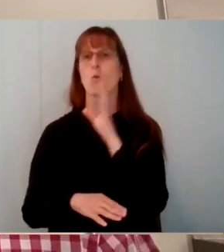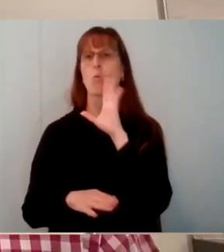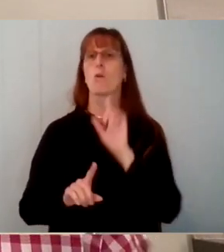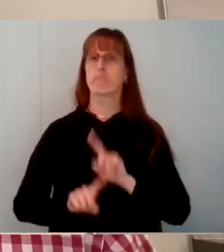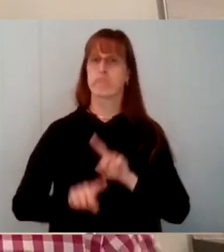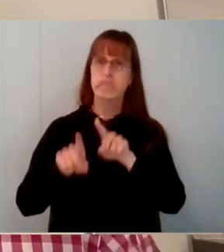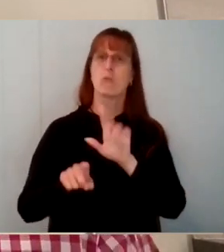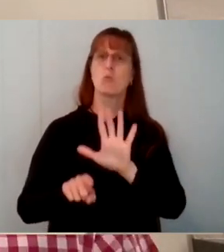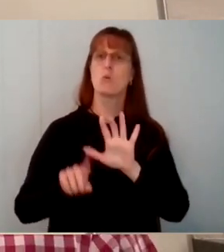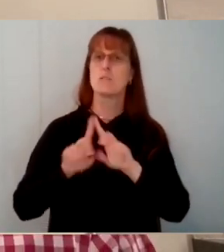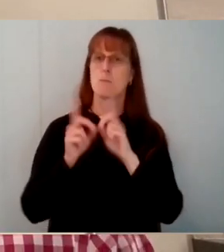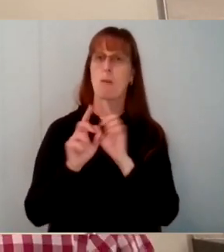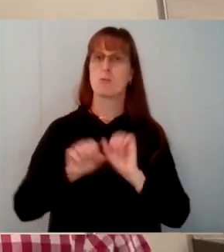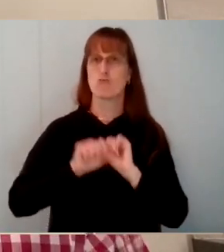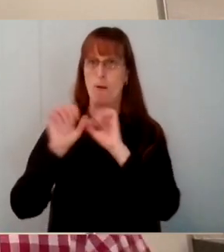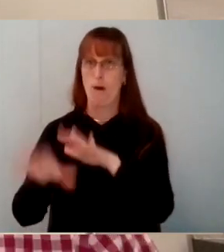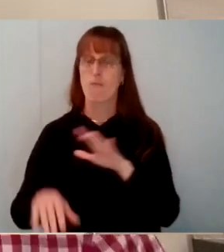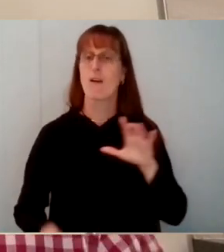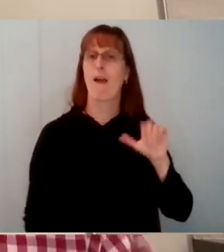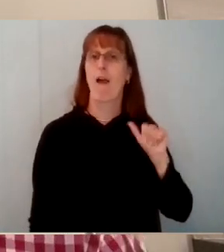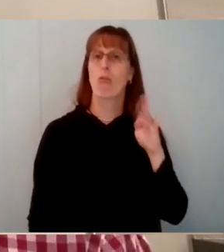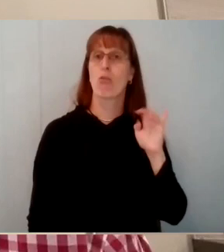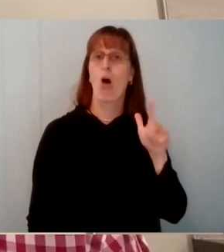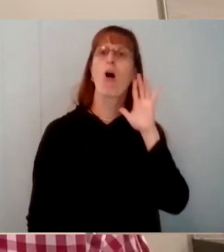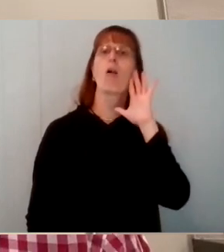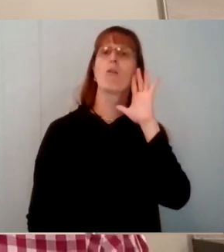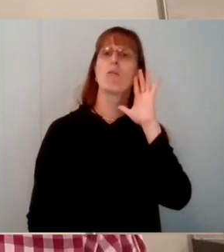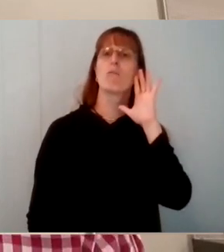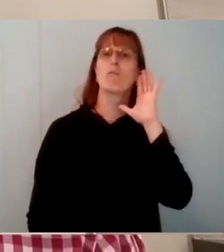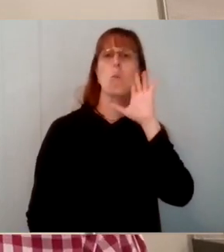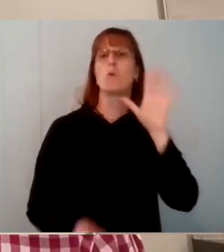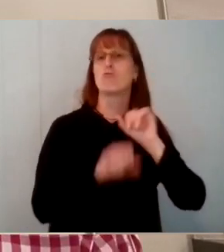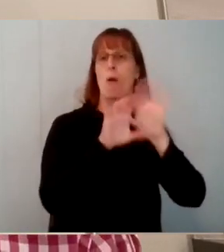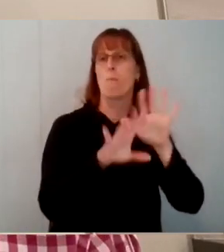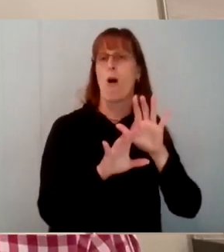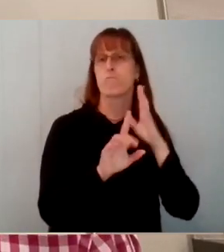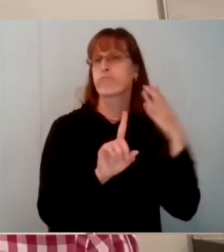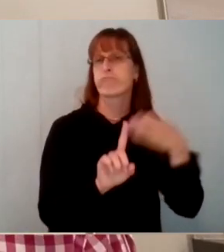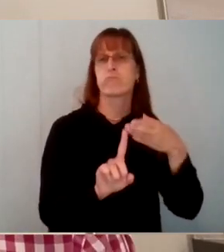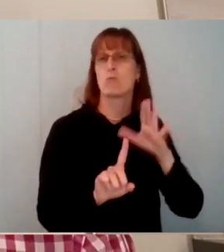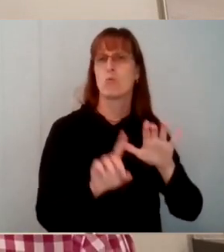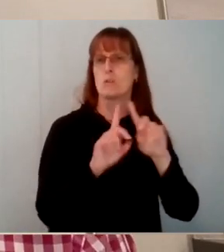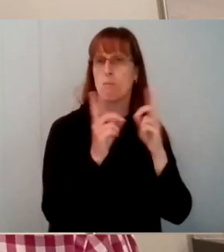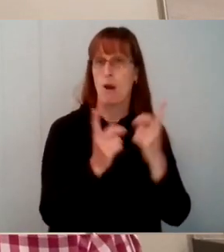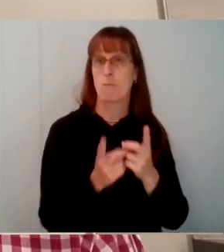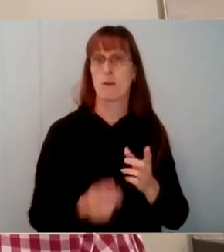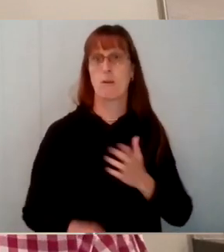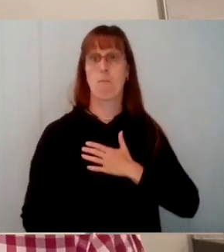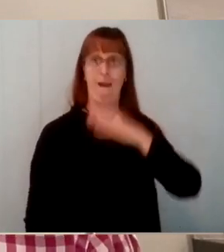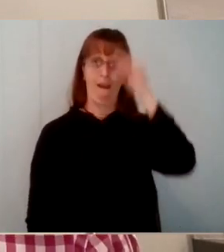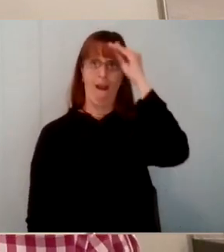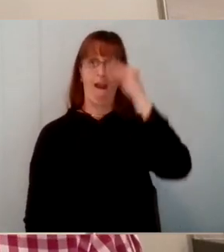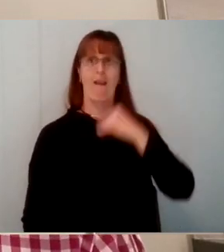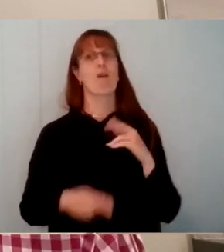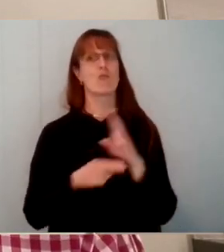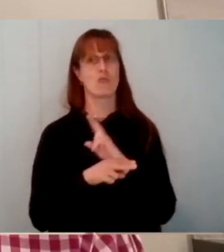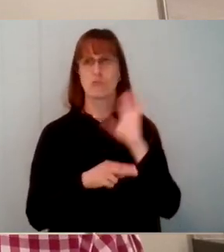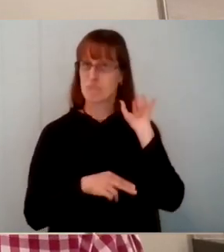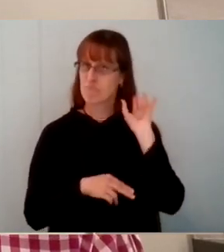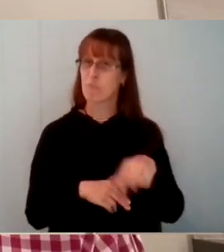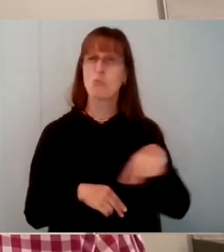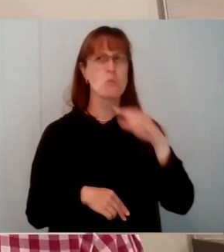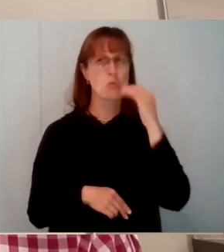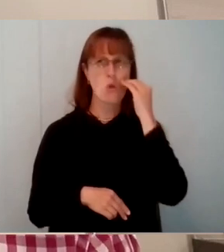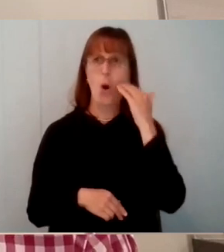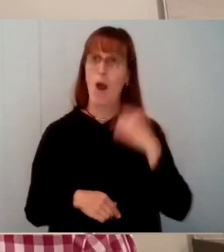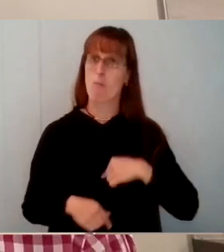make sure we get that swag to you. The orders have been fantastic. I love wearing my Haywood hat, as you know, all around town, showing